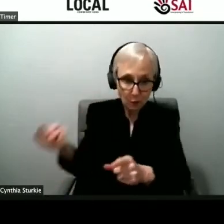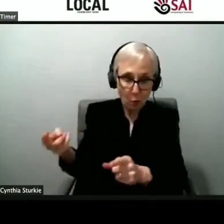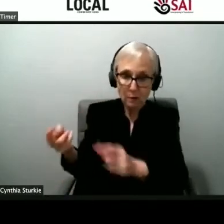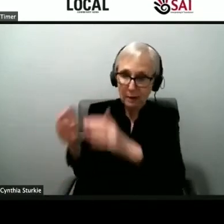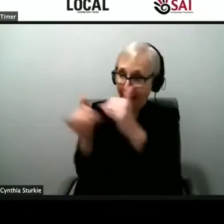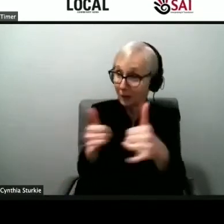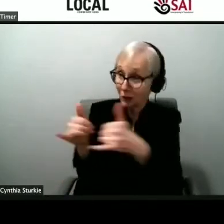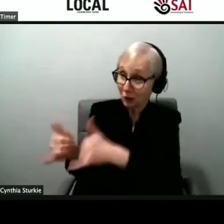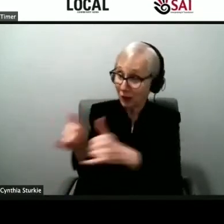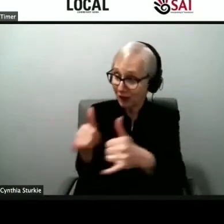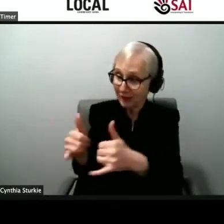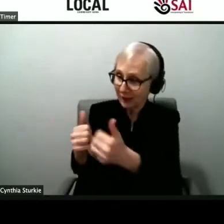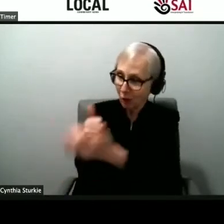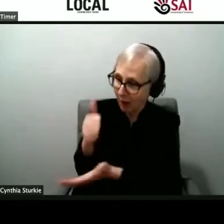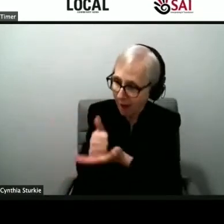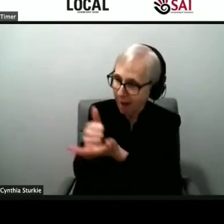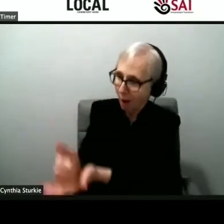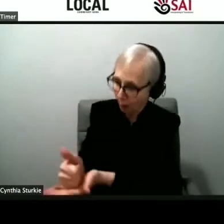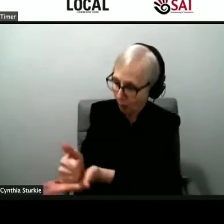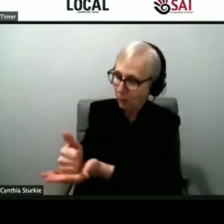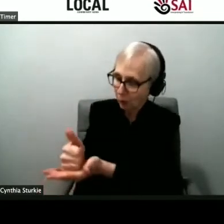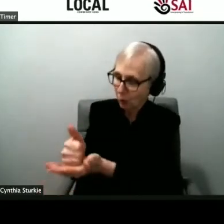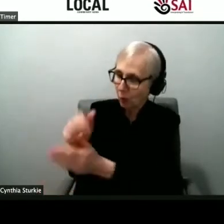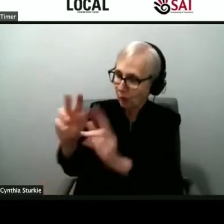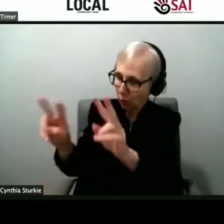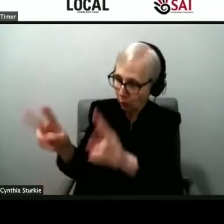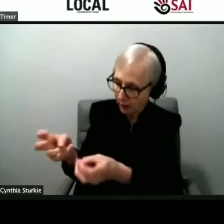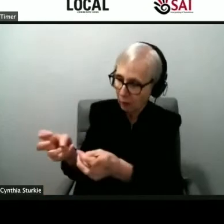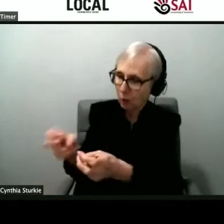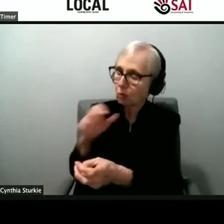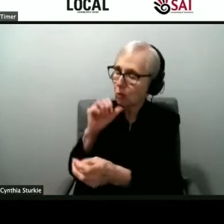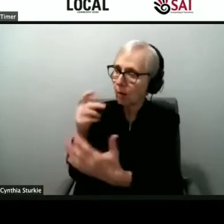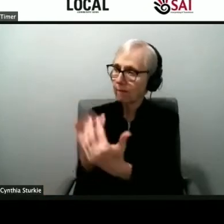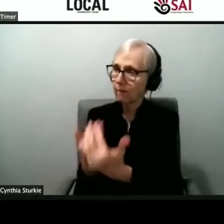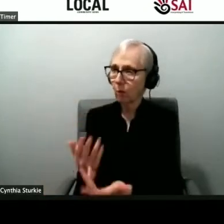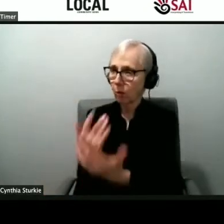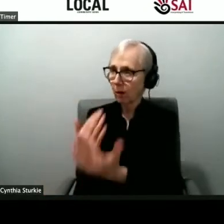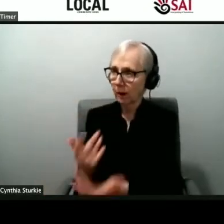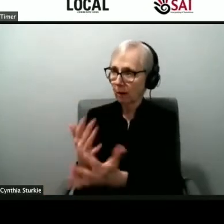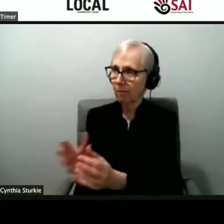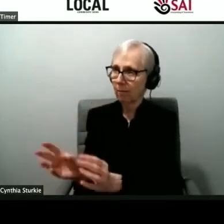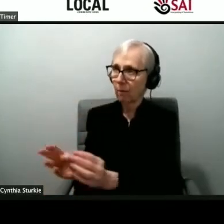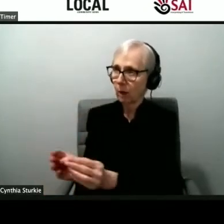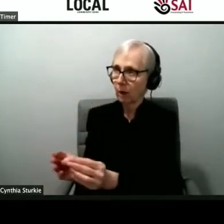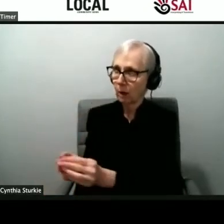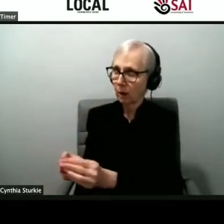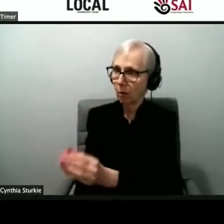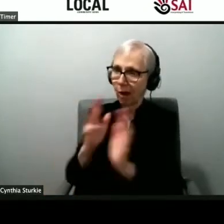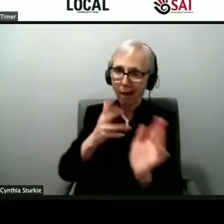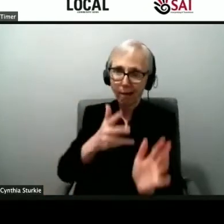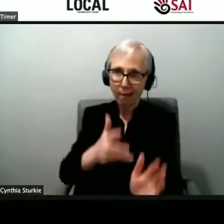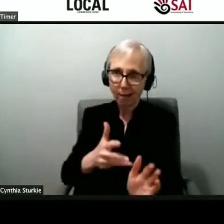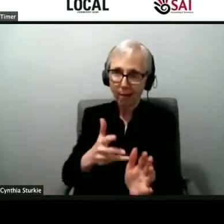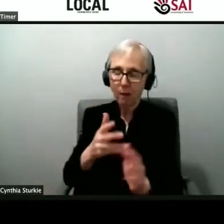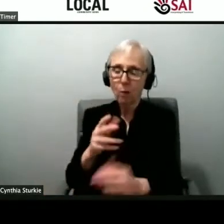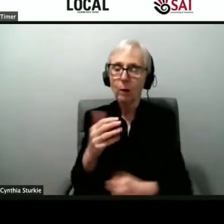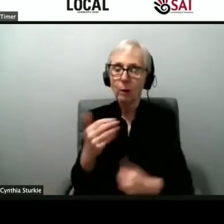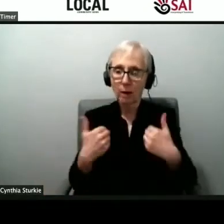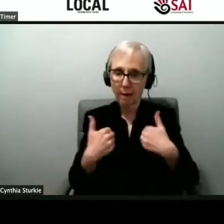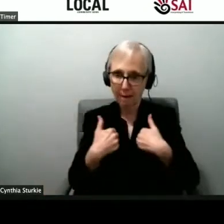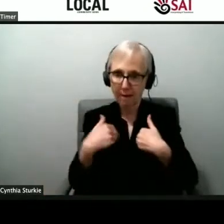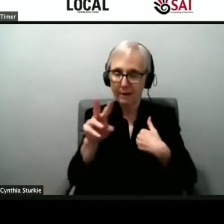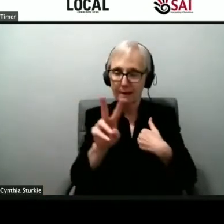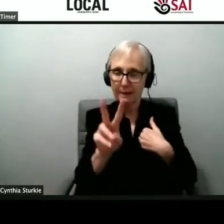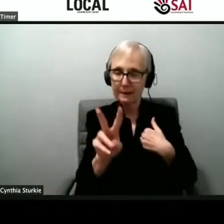help you get to the issues that you need done. We don't have to wait on a certain date. We also have ilovemyd2.com that will launch, that will